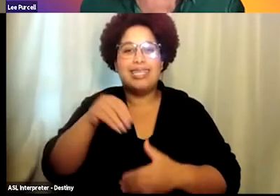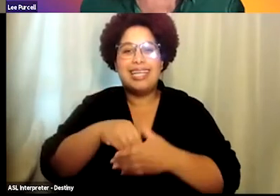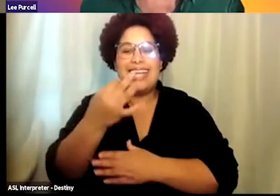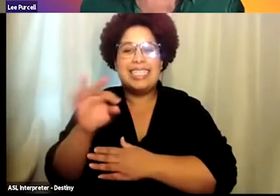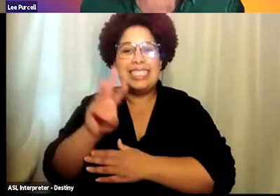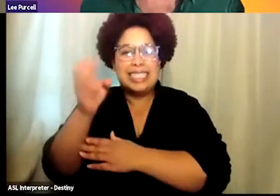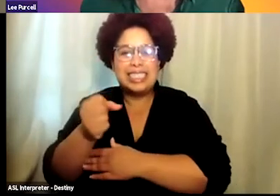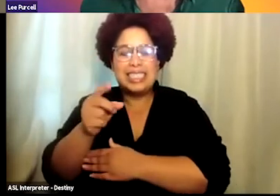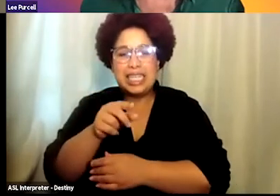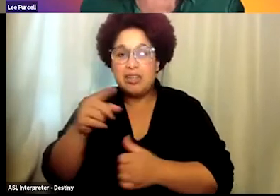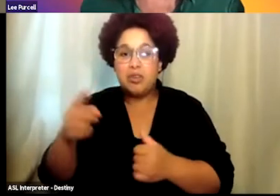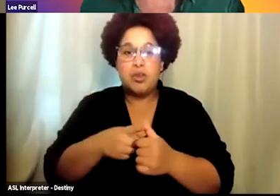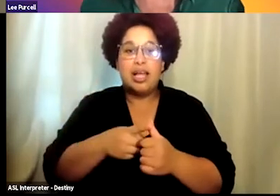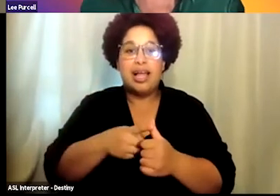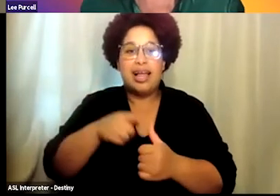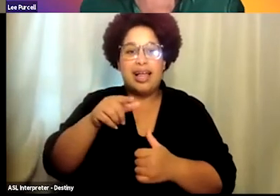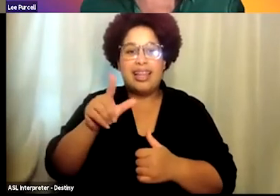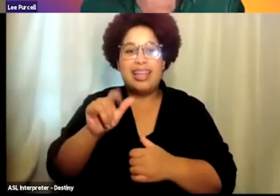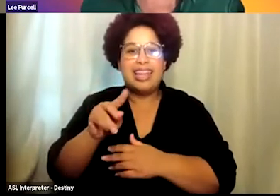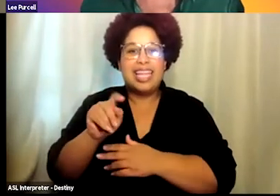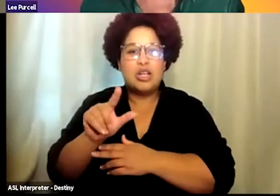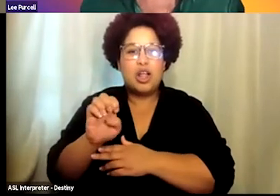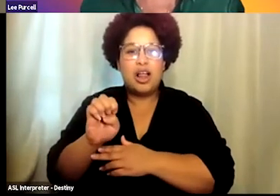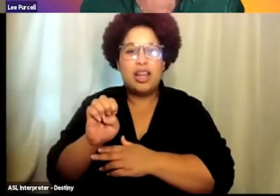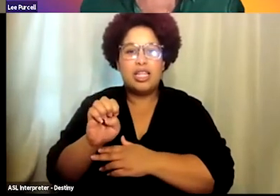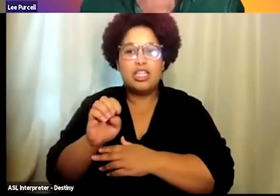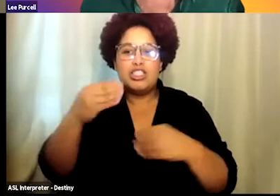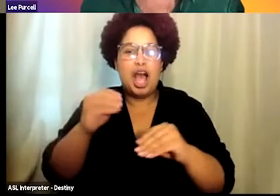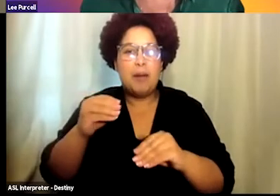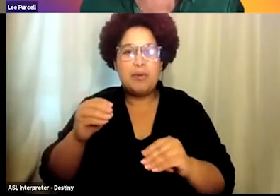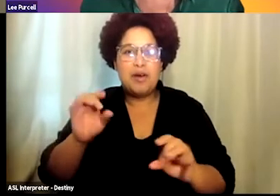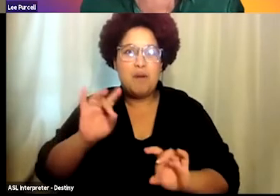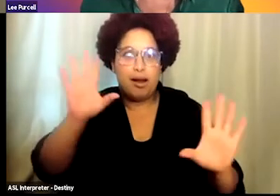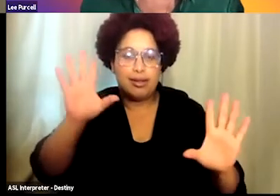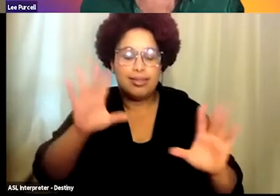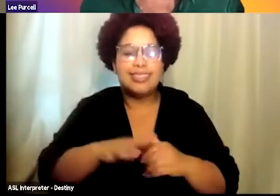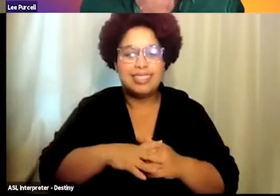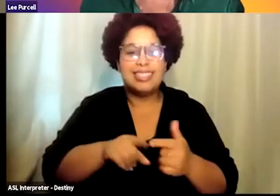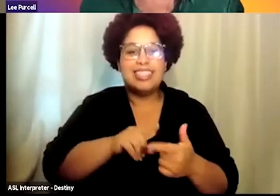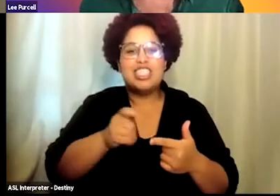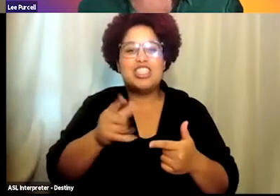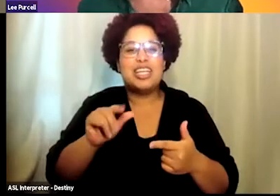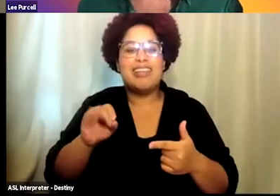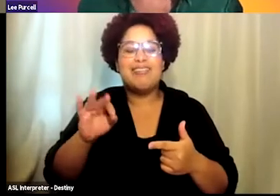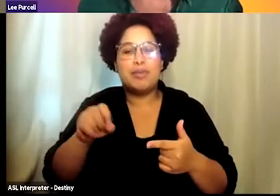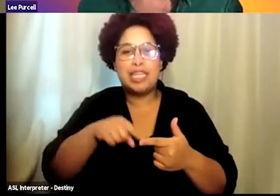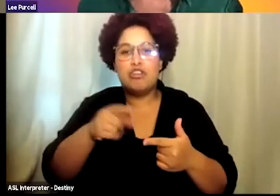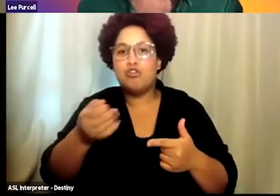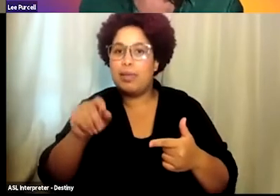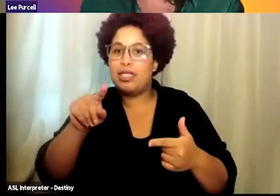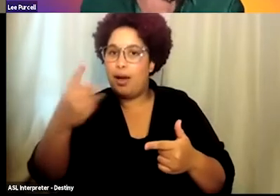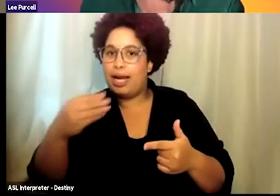1960 original film, The Little Shop of Horrors. Oh, yeah. It started it all. Sheila Futterman in Gremlins 1 and